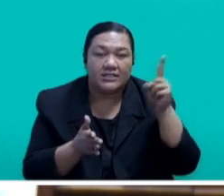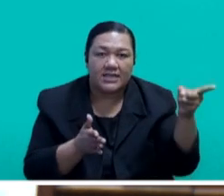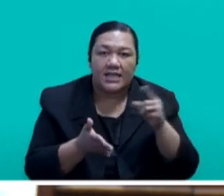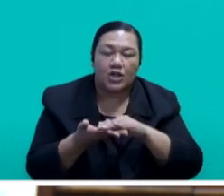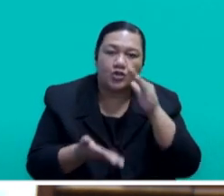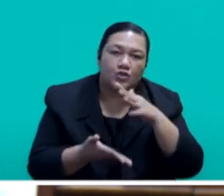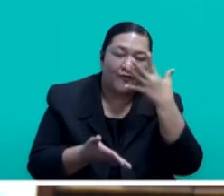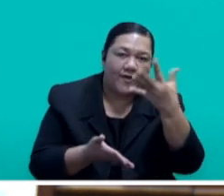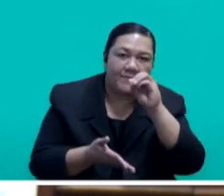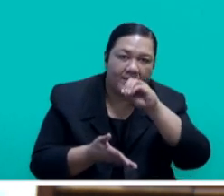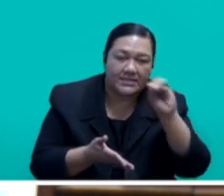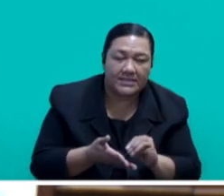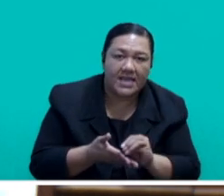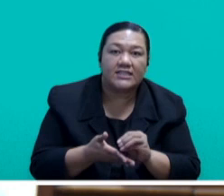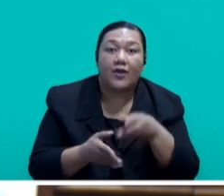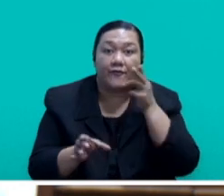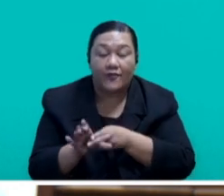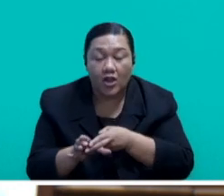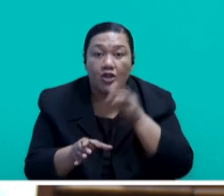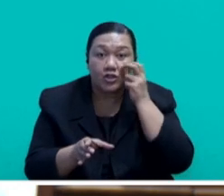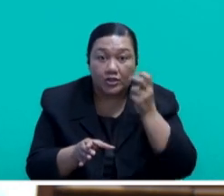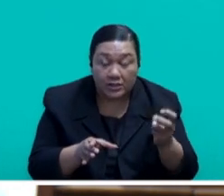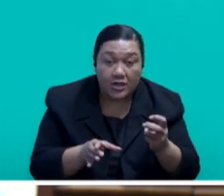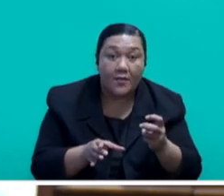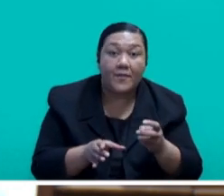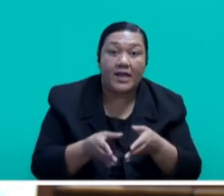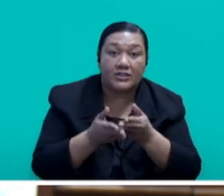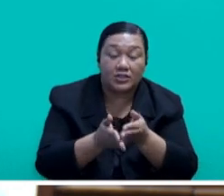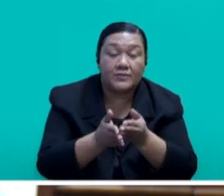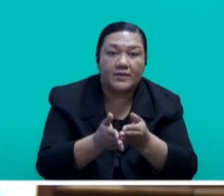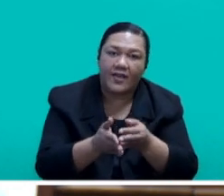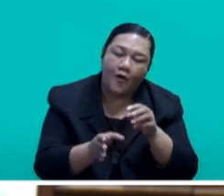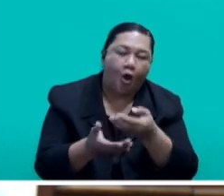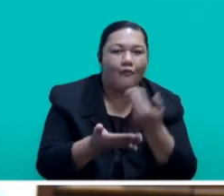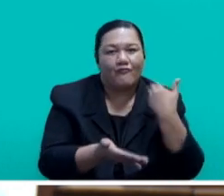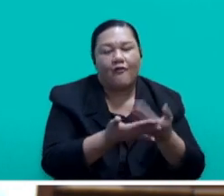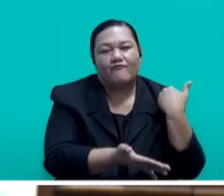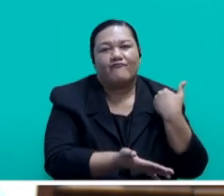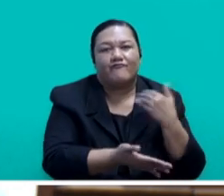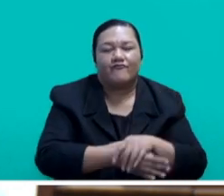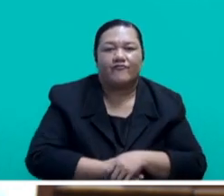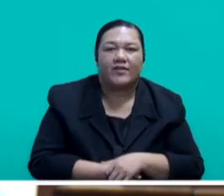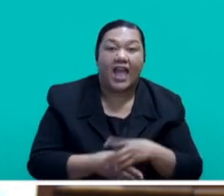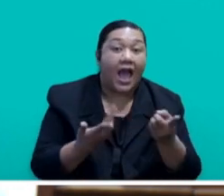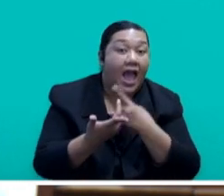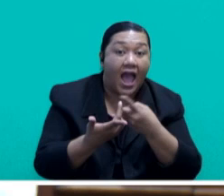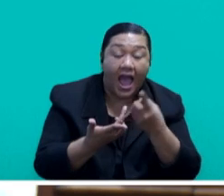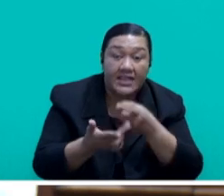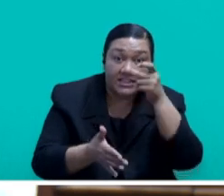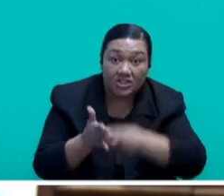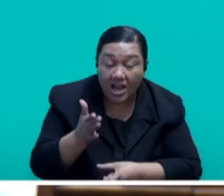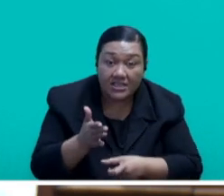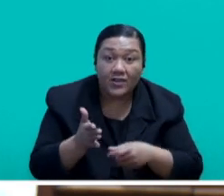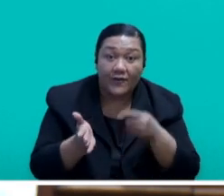Duty concessions on fuel for tourism and shipping have been removed. Other duty and tax concessions